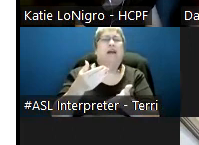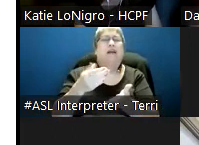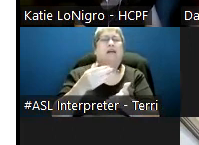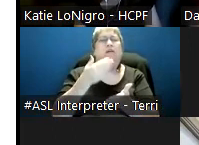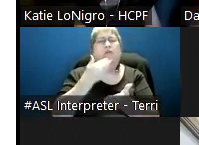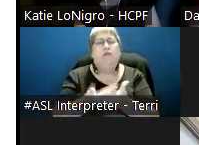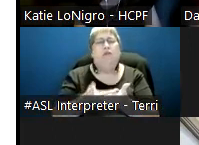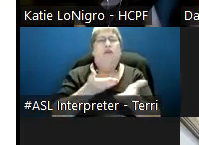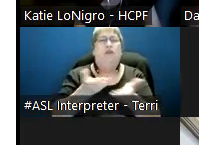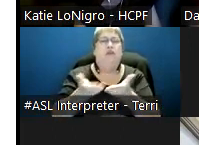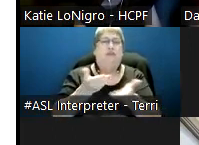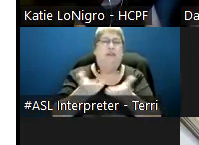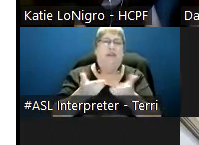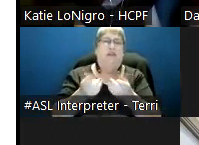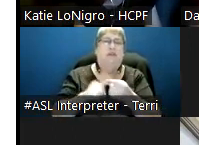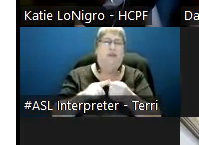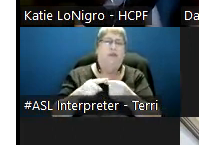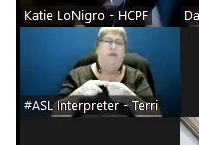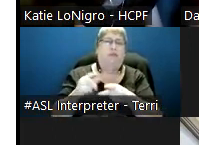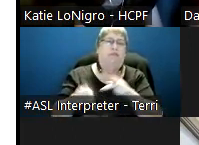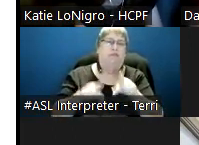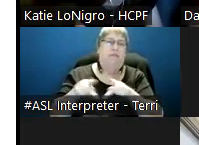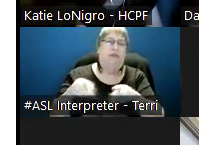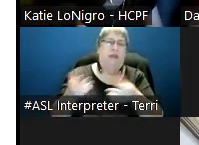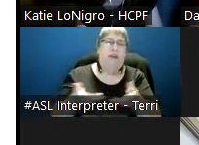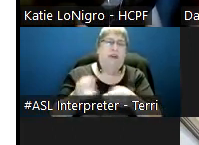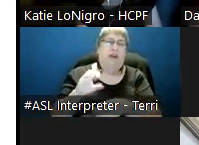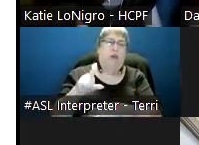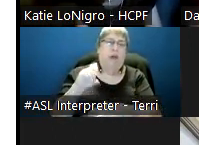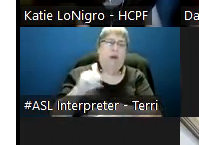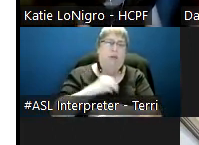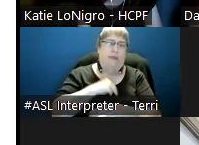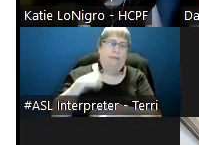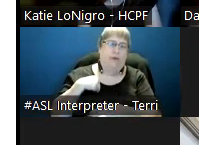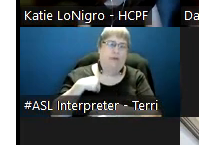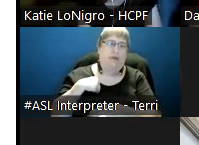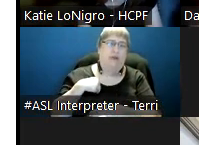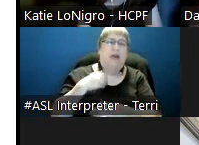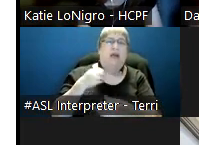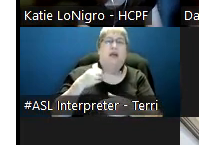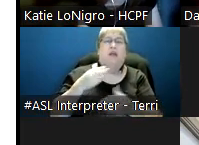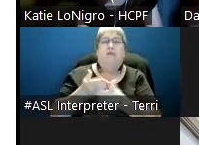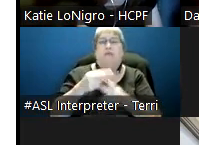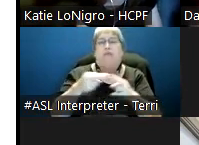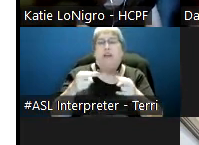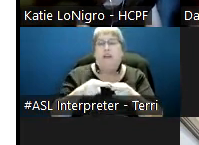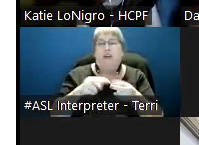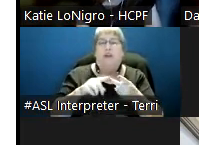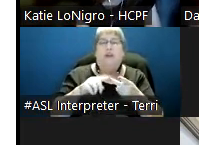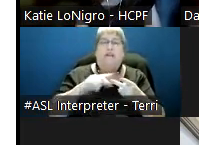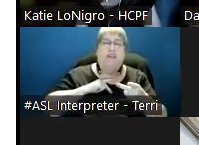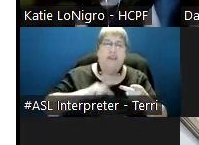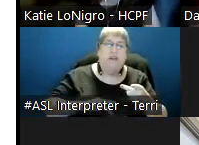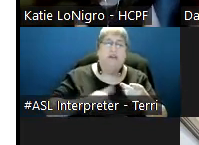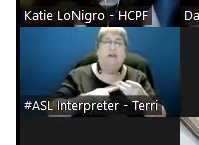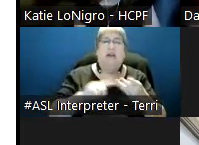members to improve the health of Coloradans. This is done through the coordination of regional, physical, and behavioral healthcare services